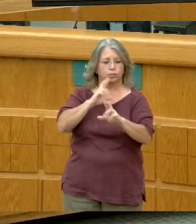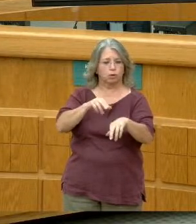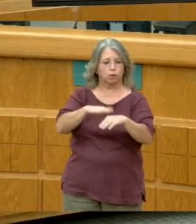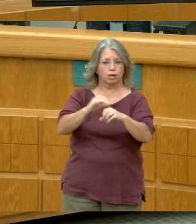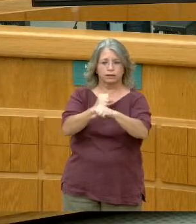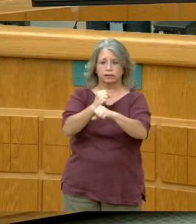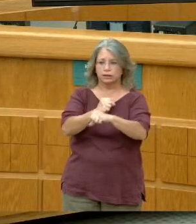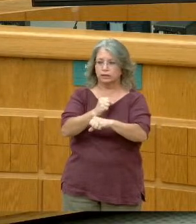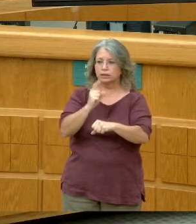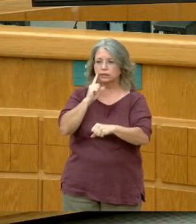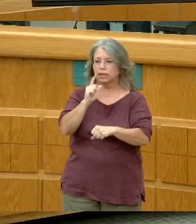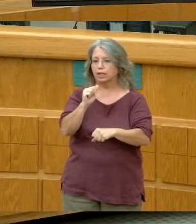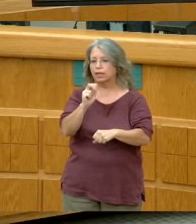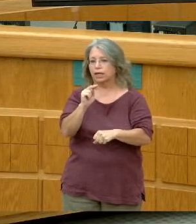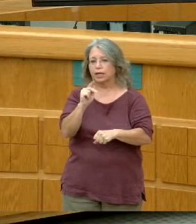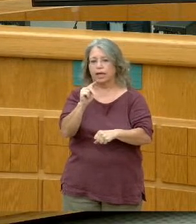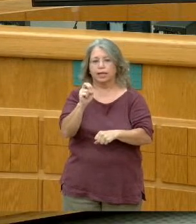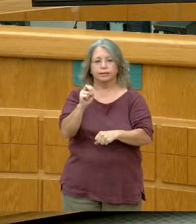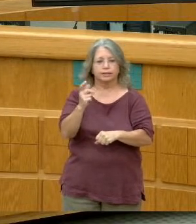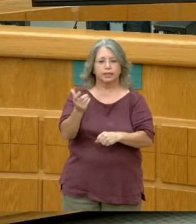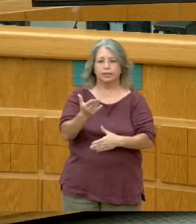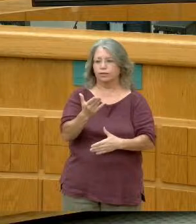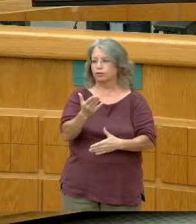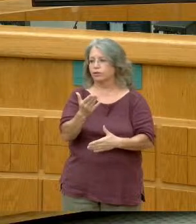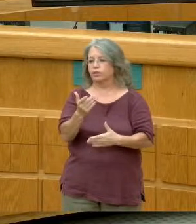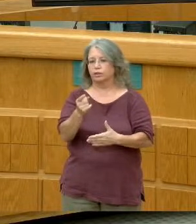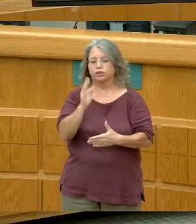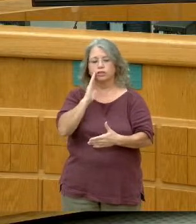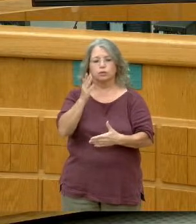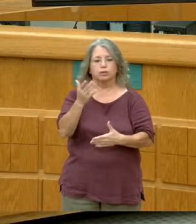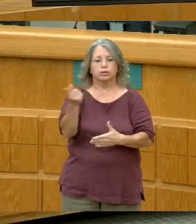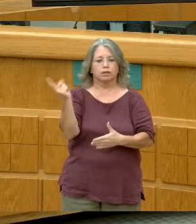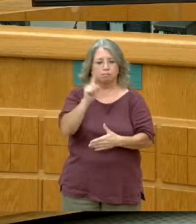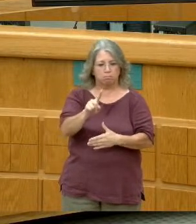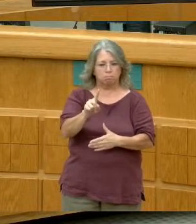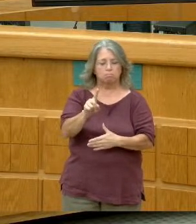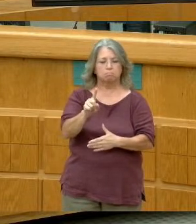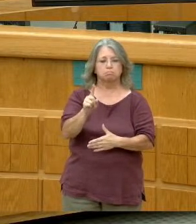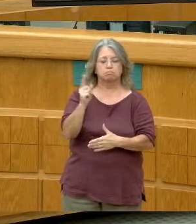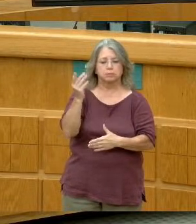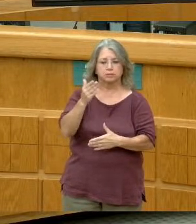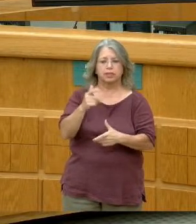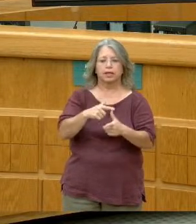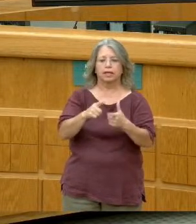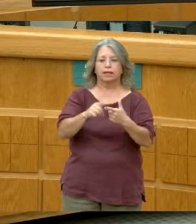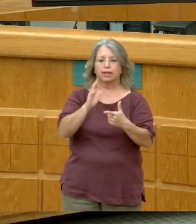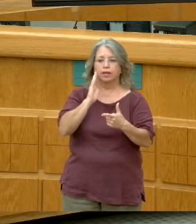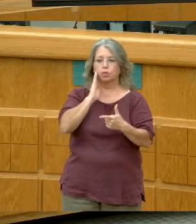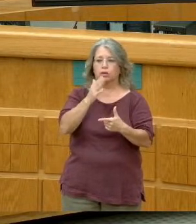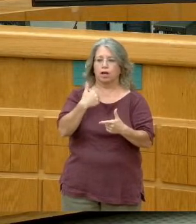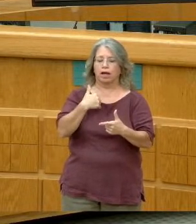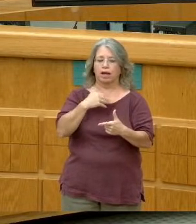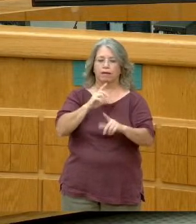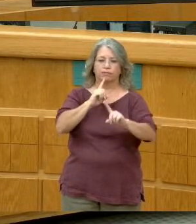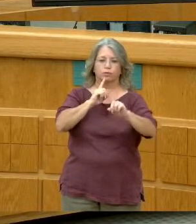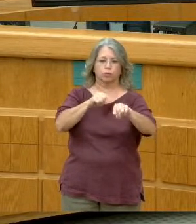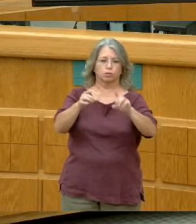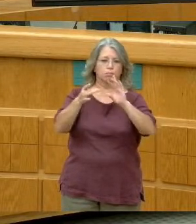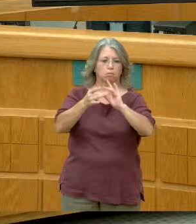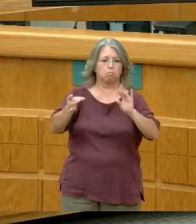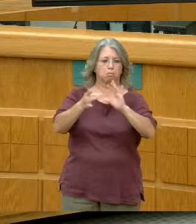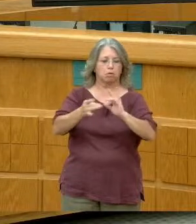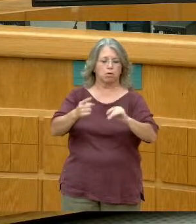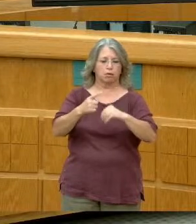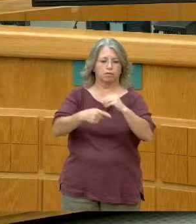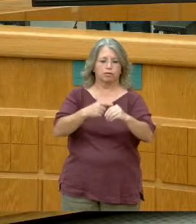Annette is here, I believe. Yes. And she'll be here, and then we'll have the report from A&M on how we're doing,